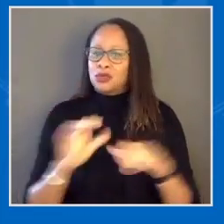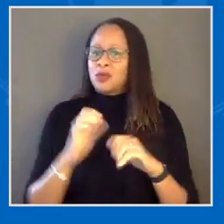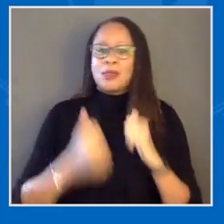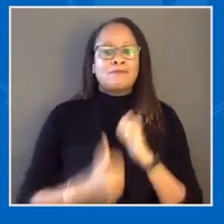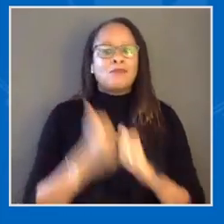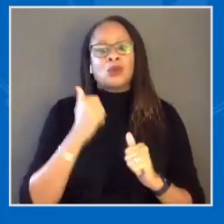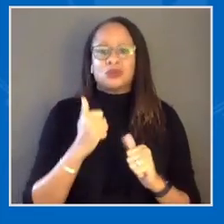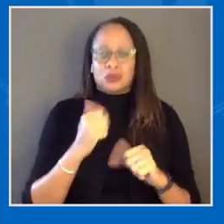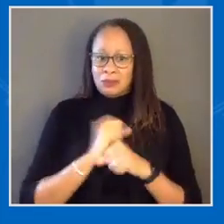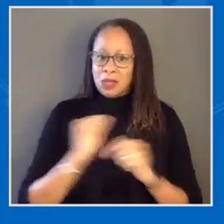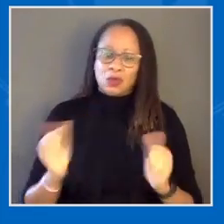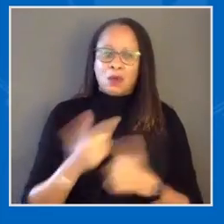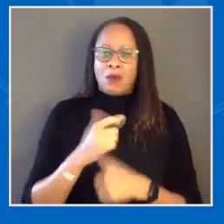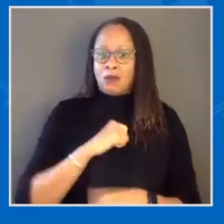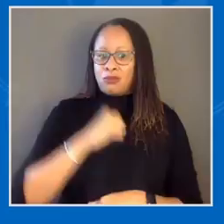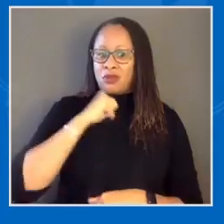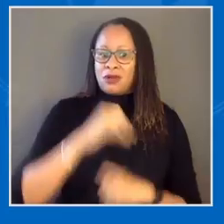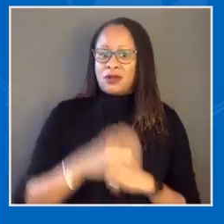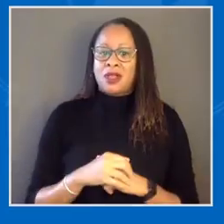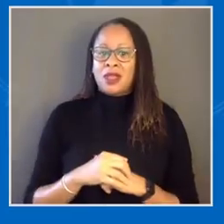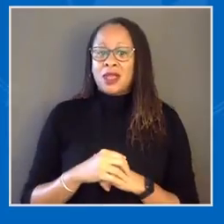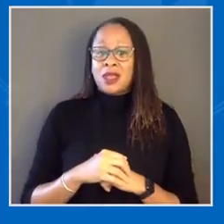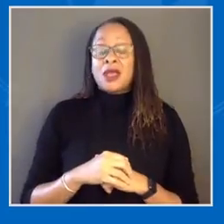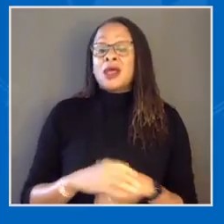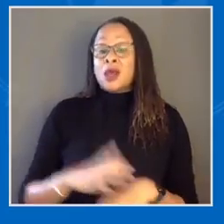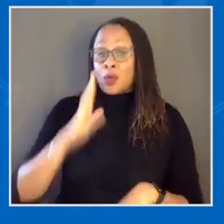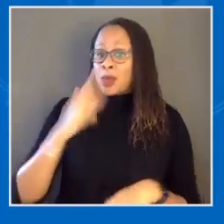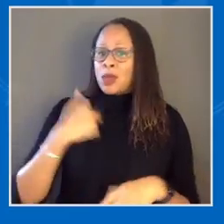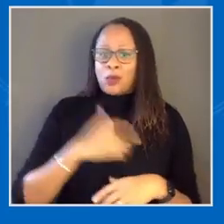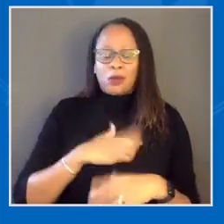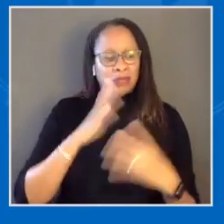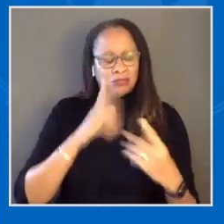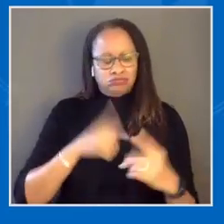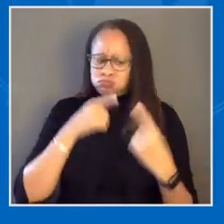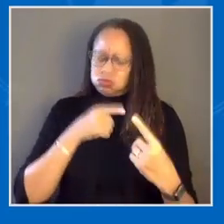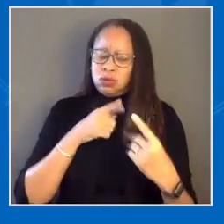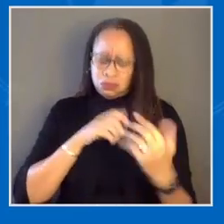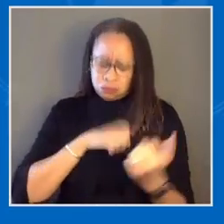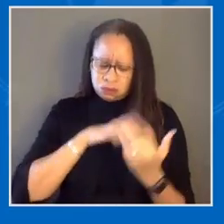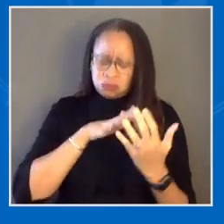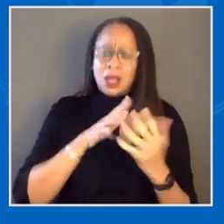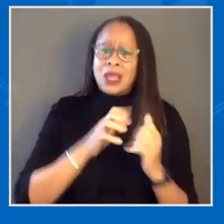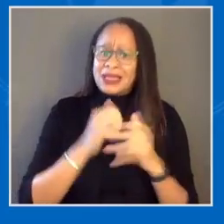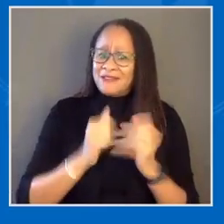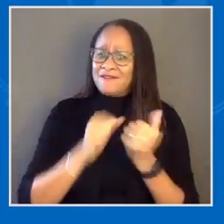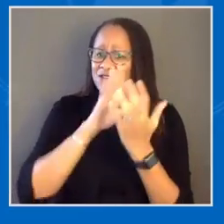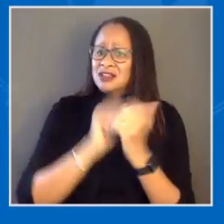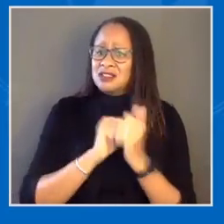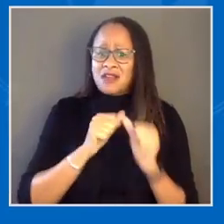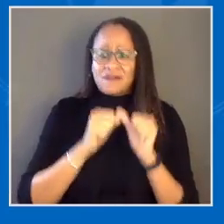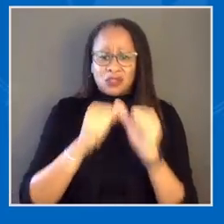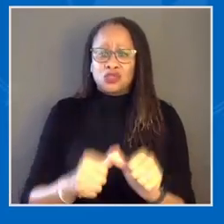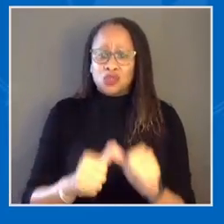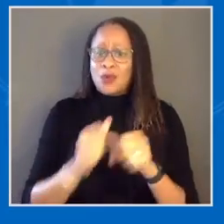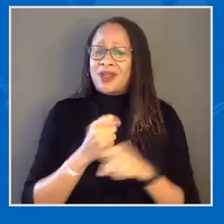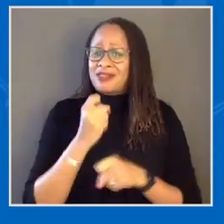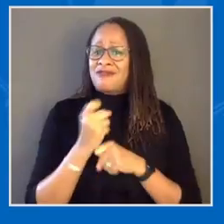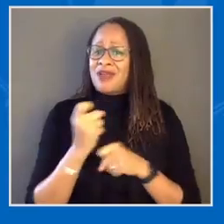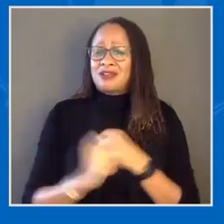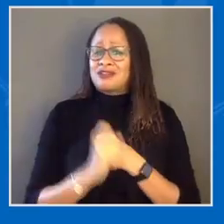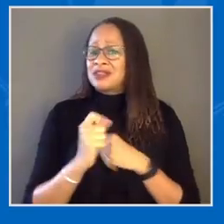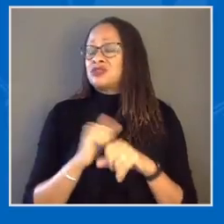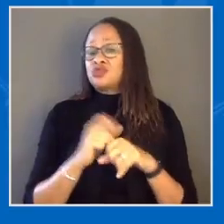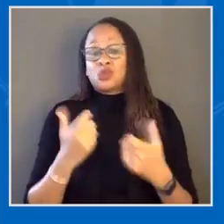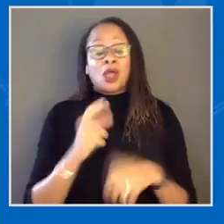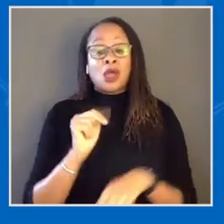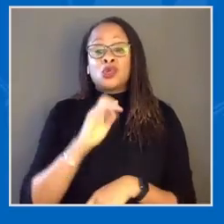proud. Sir, we will be vigilant in the face of enduring threats, from nuclear weapons to terrorism. But